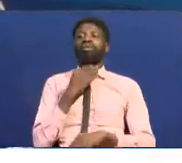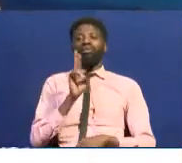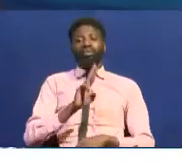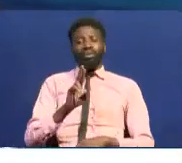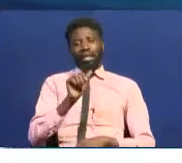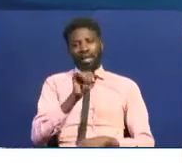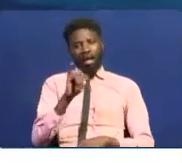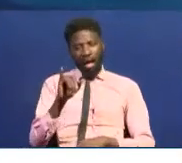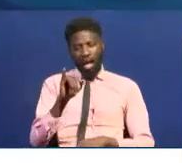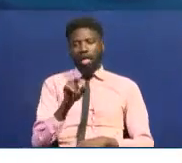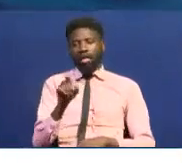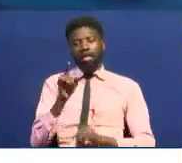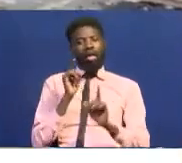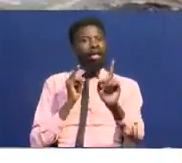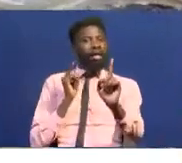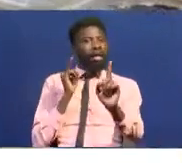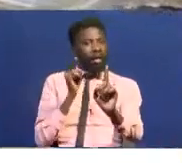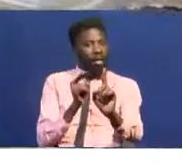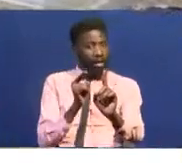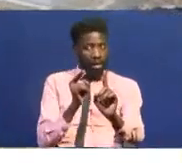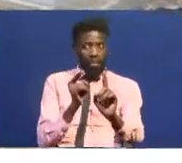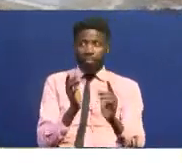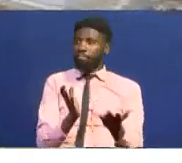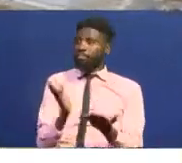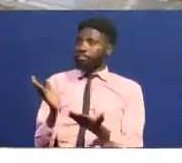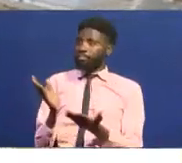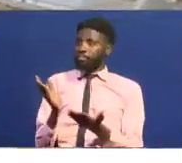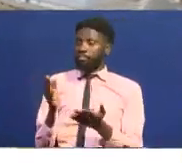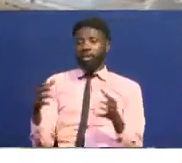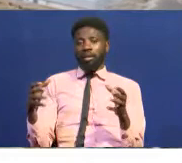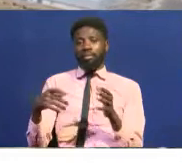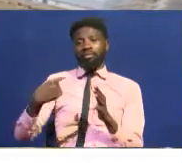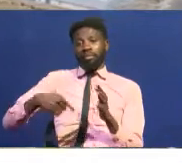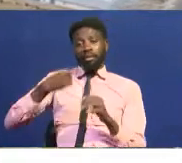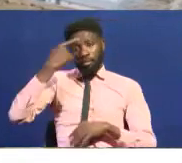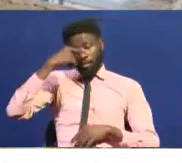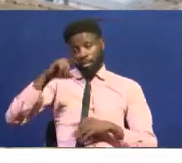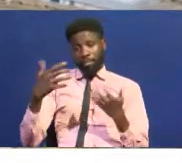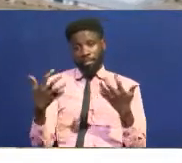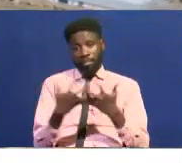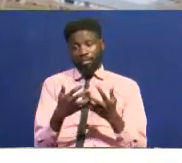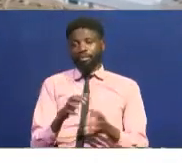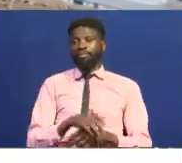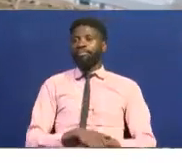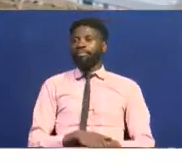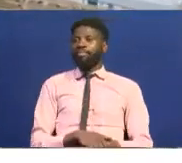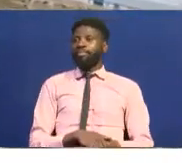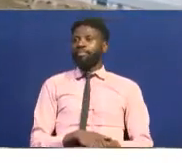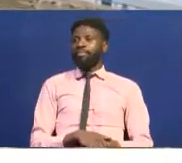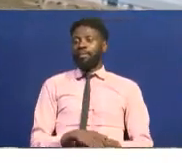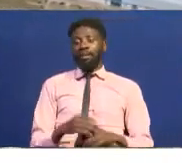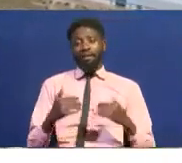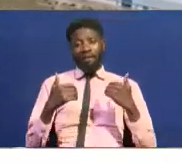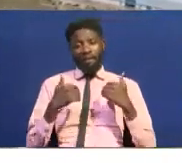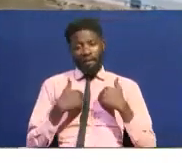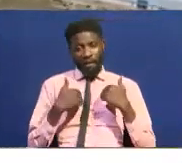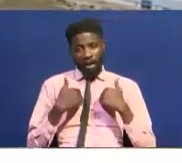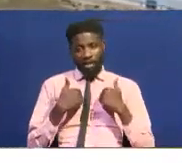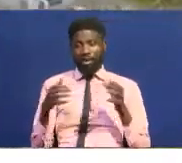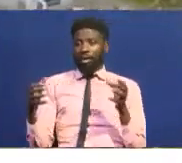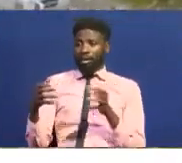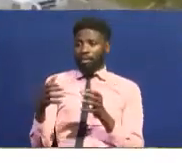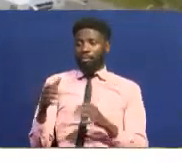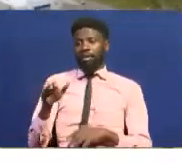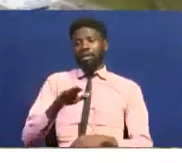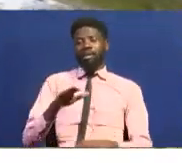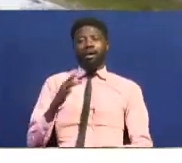licensing requirements to keep the decades-old facility running. Atomic Canyon, a startup based in California, says